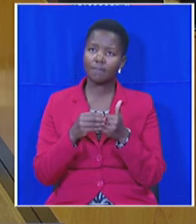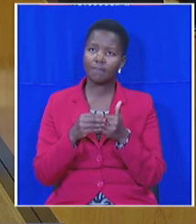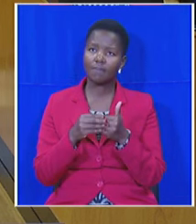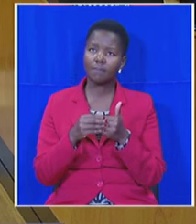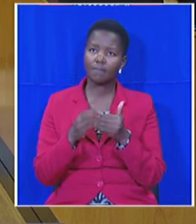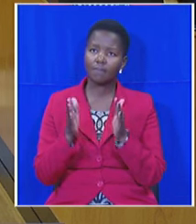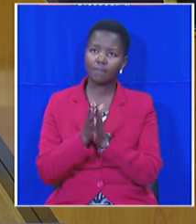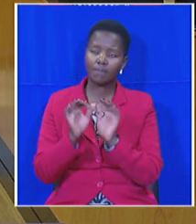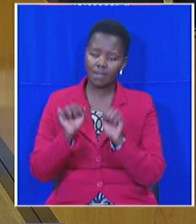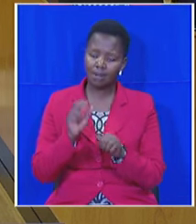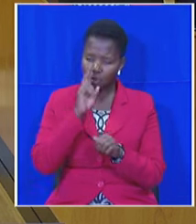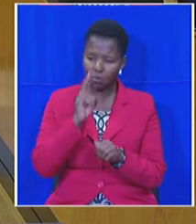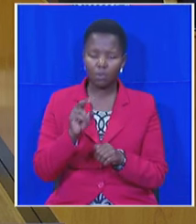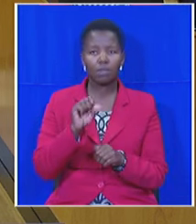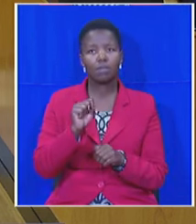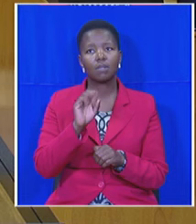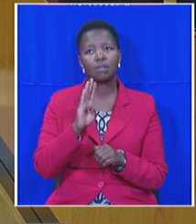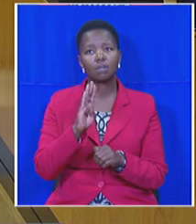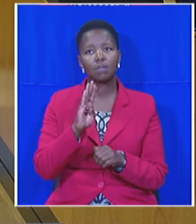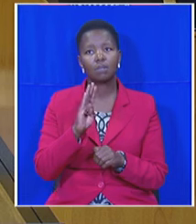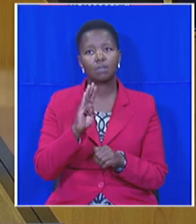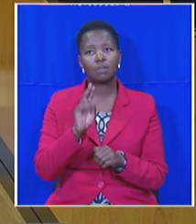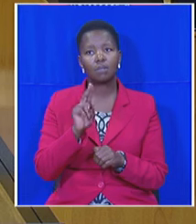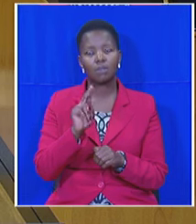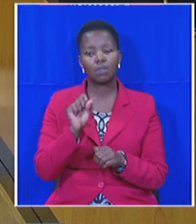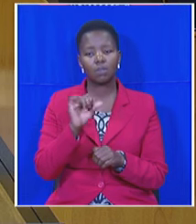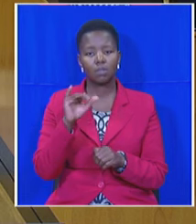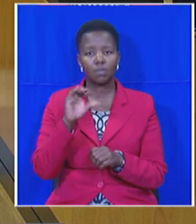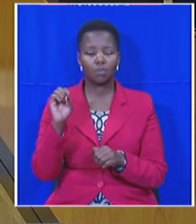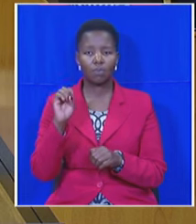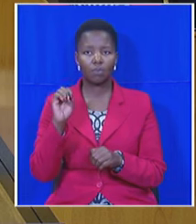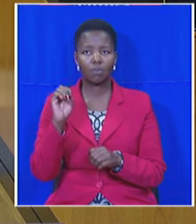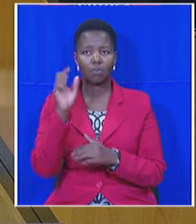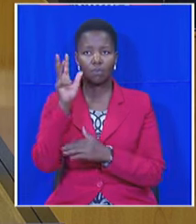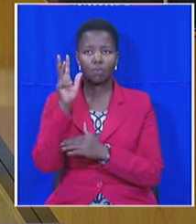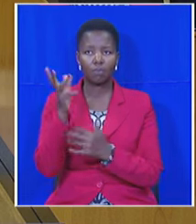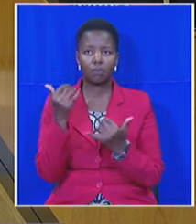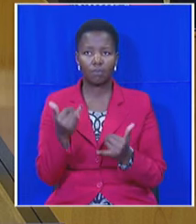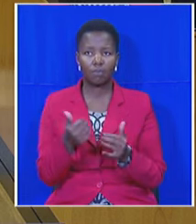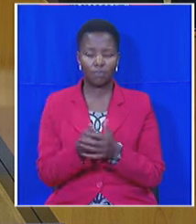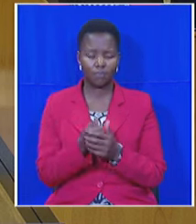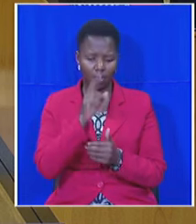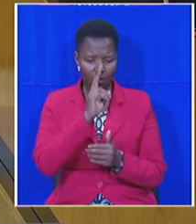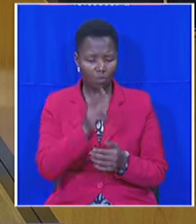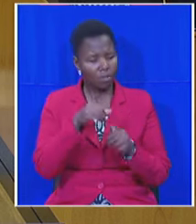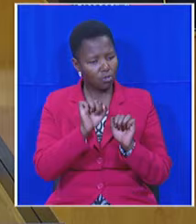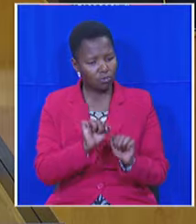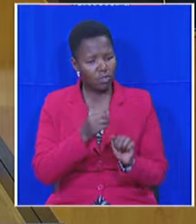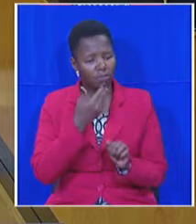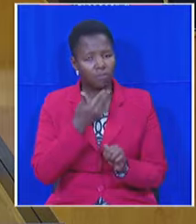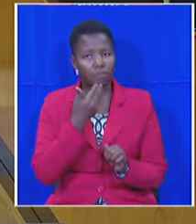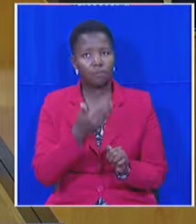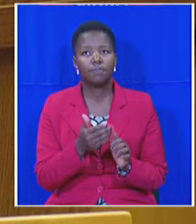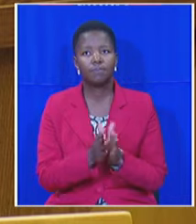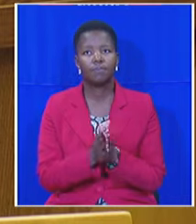Honorable Sbusiso to give his declaration? No, thank you very much, Honorable Chairperson. The